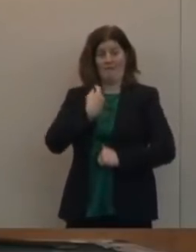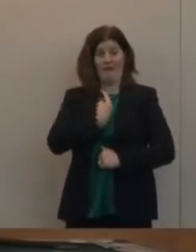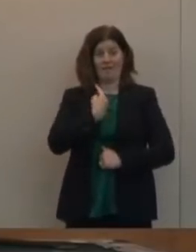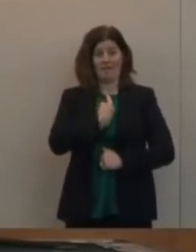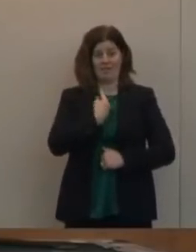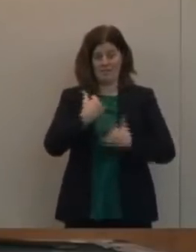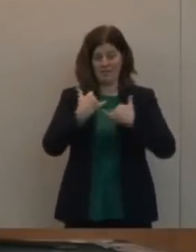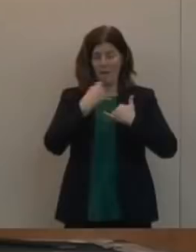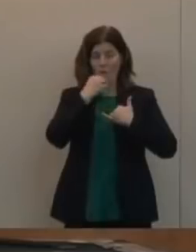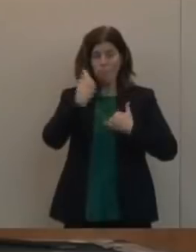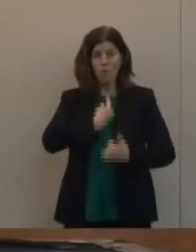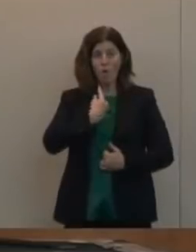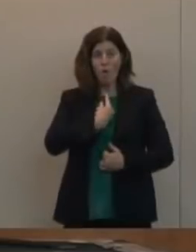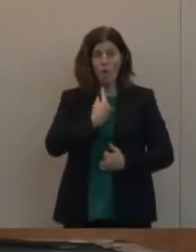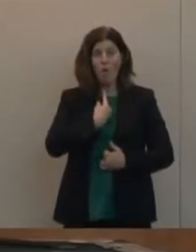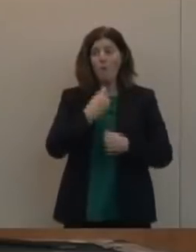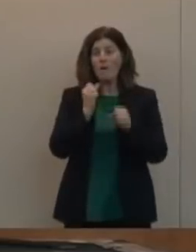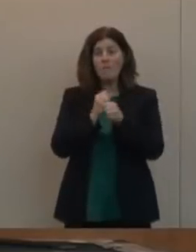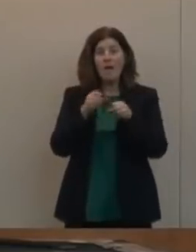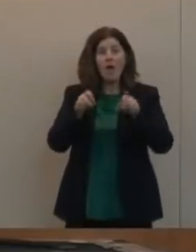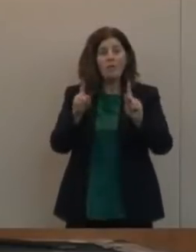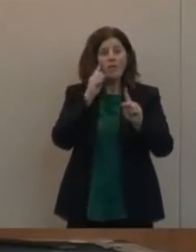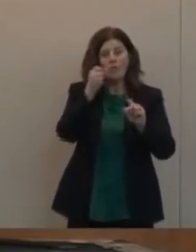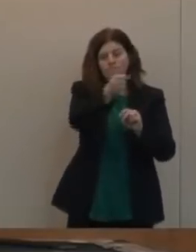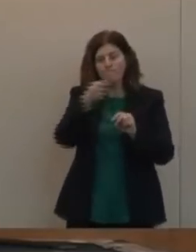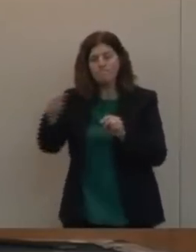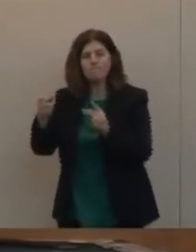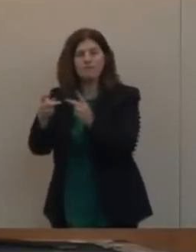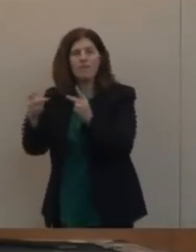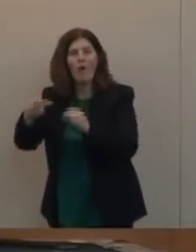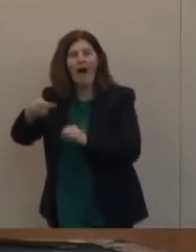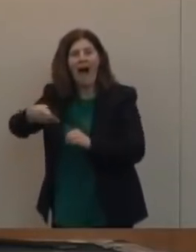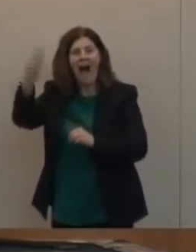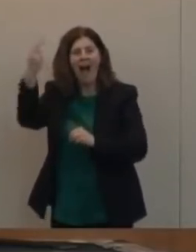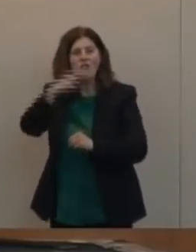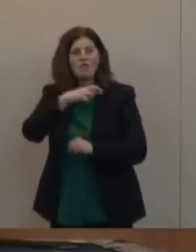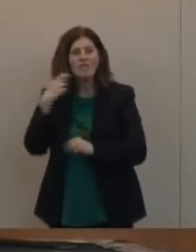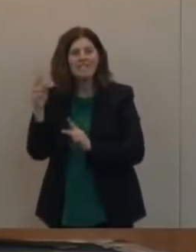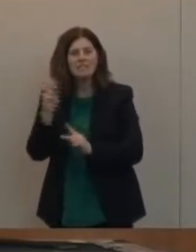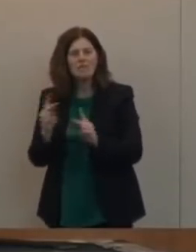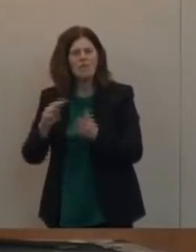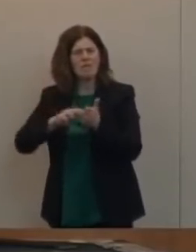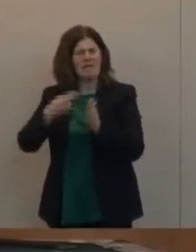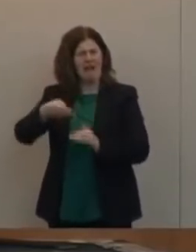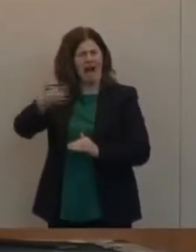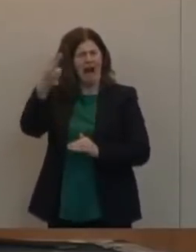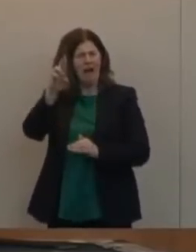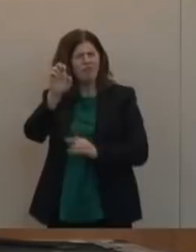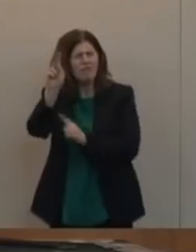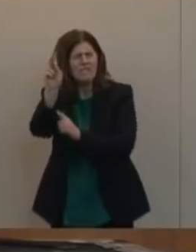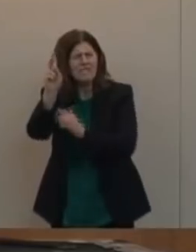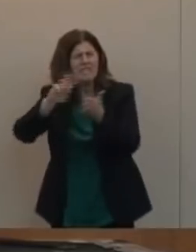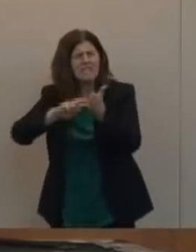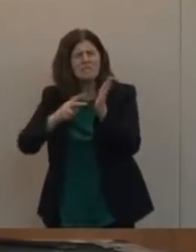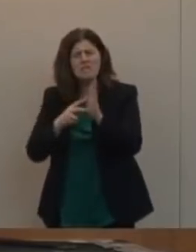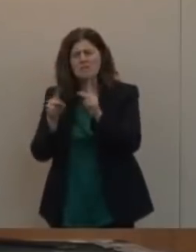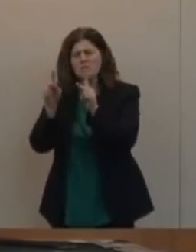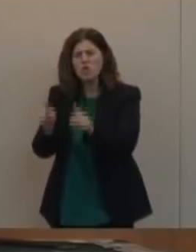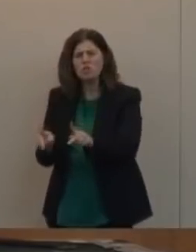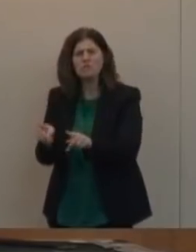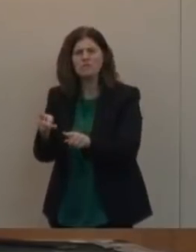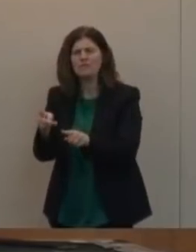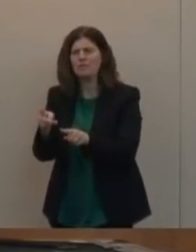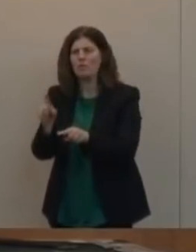and we create opportunities for particularly high-risk individuals, and what do I mean by that? They may not have a place